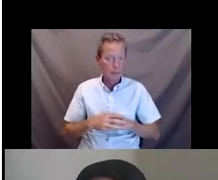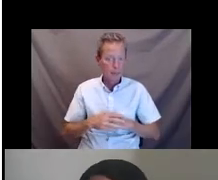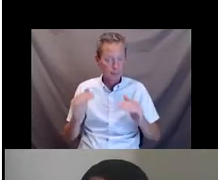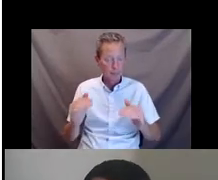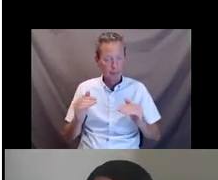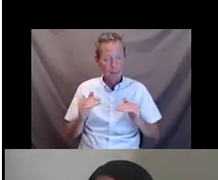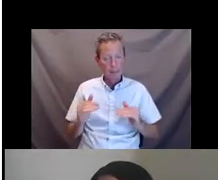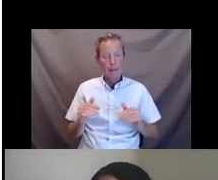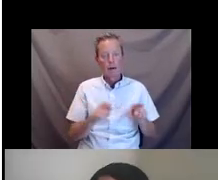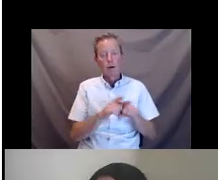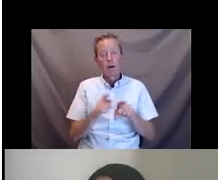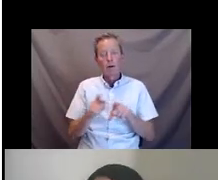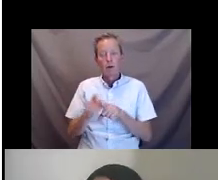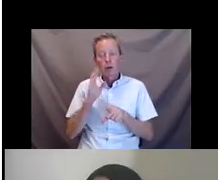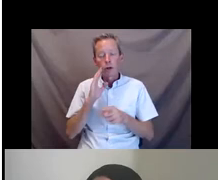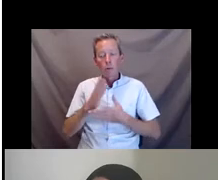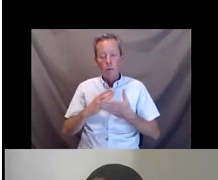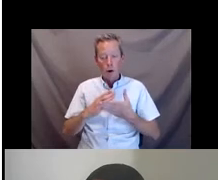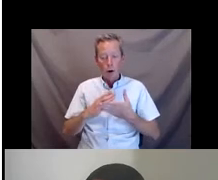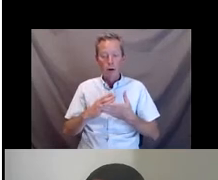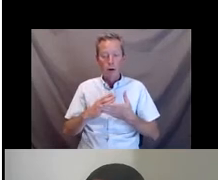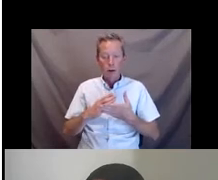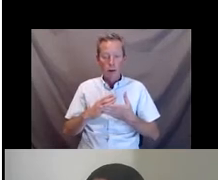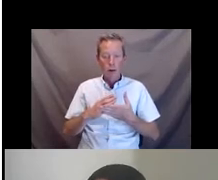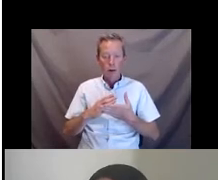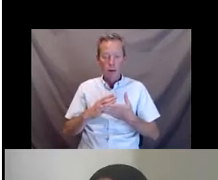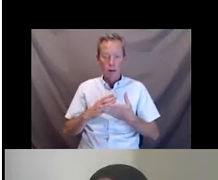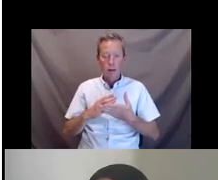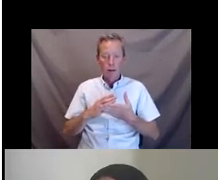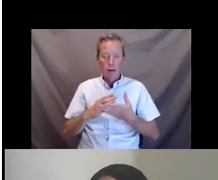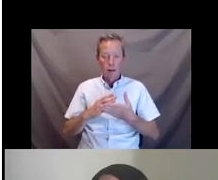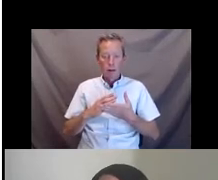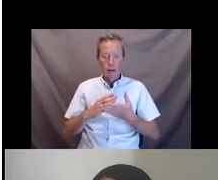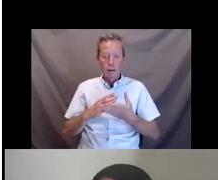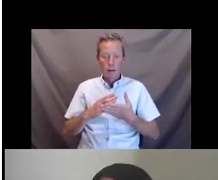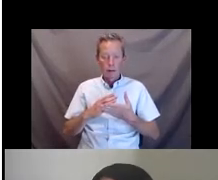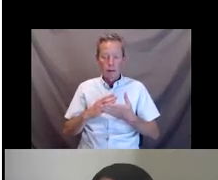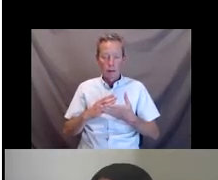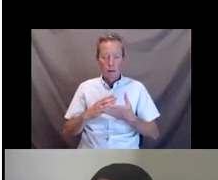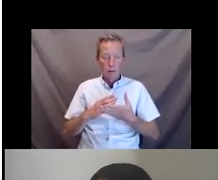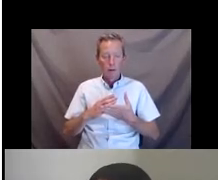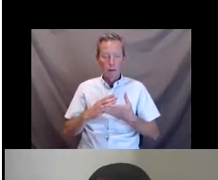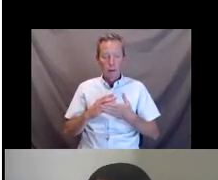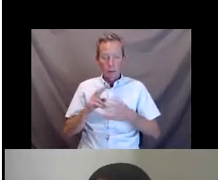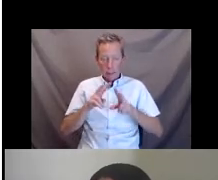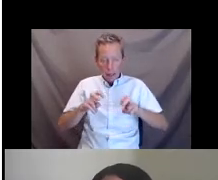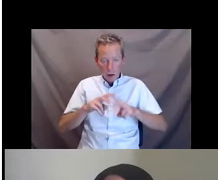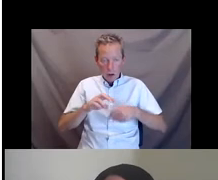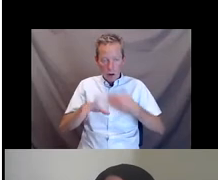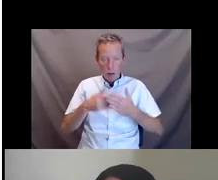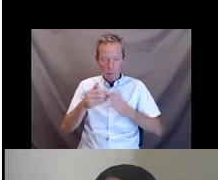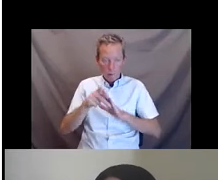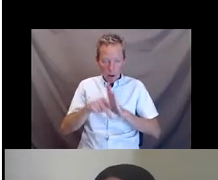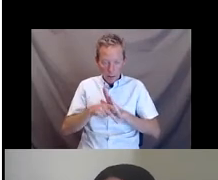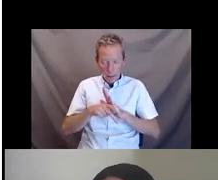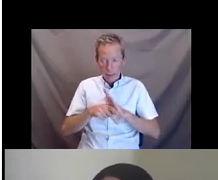Additionally, we know that part of the work we need to do is to actually take a look at all our policies,